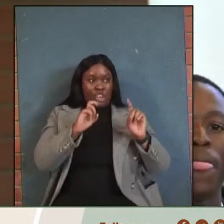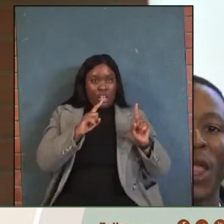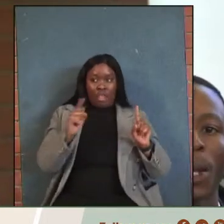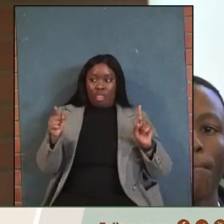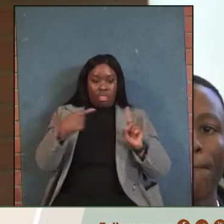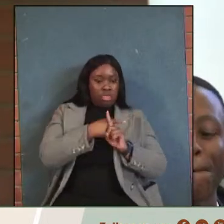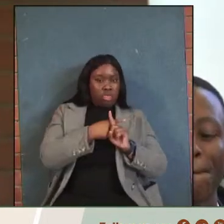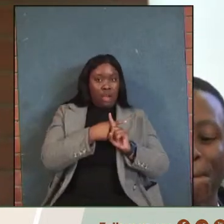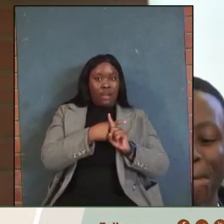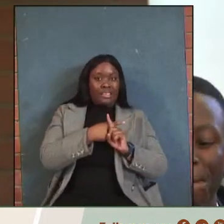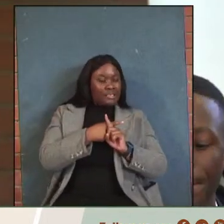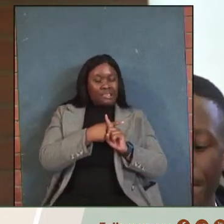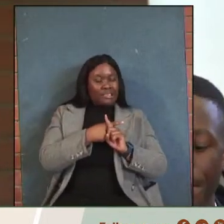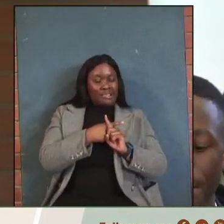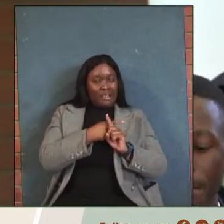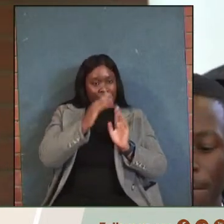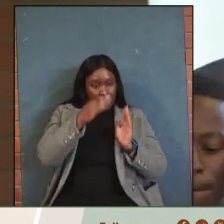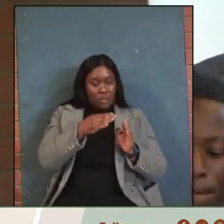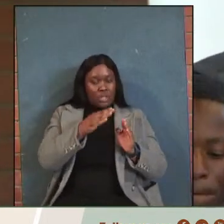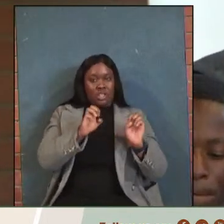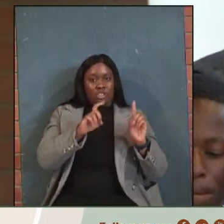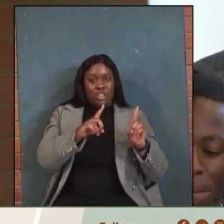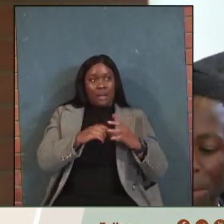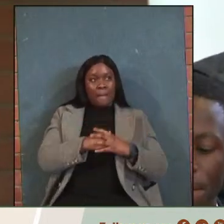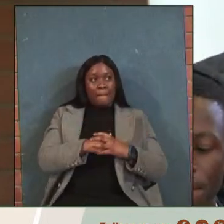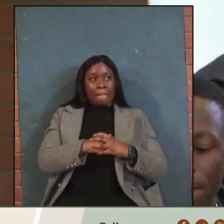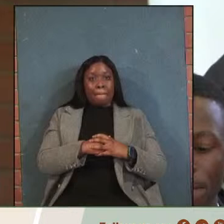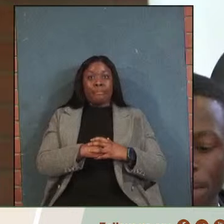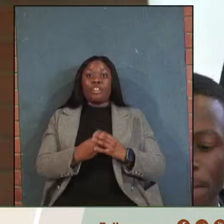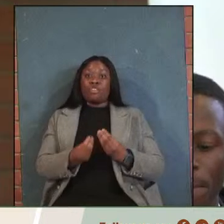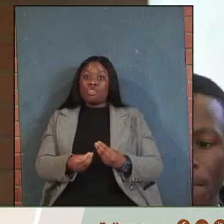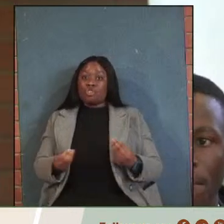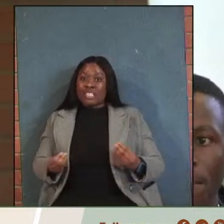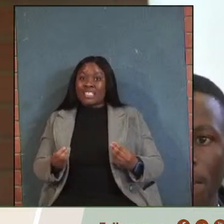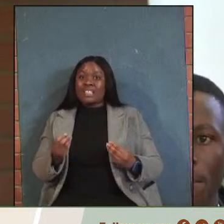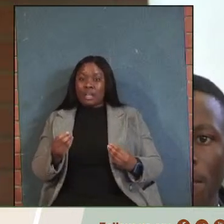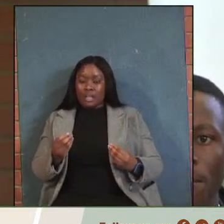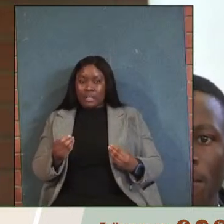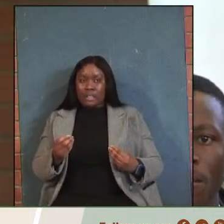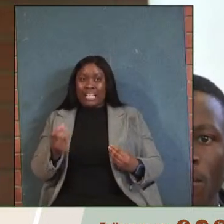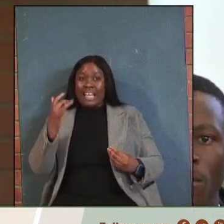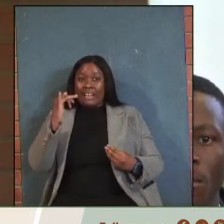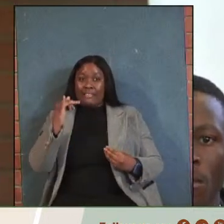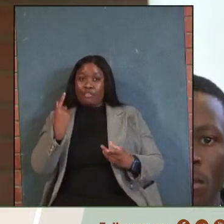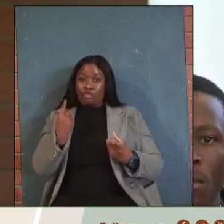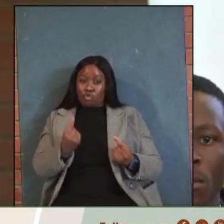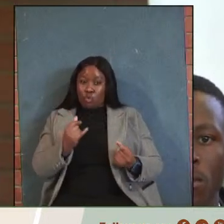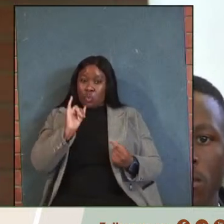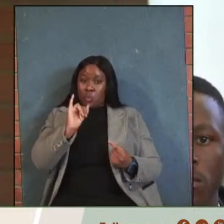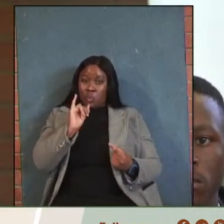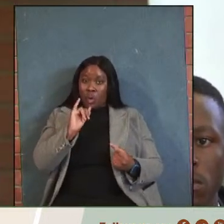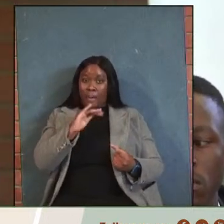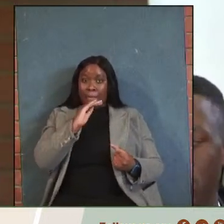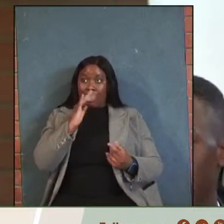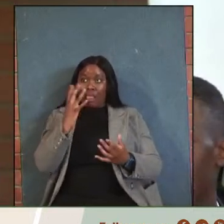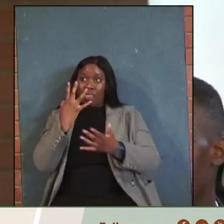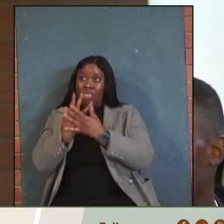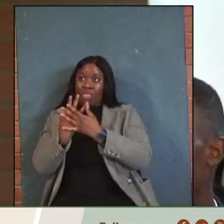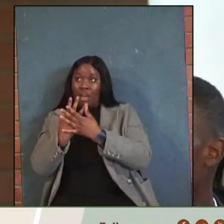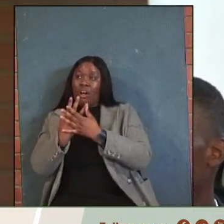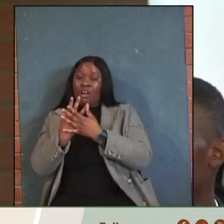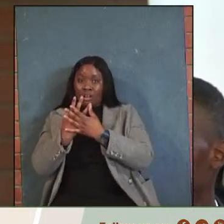development. Children should be jailed only as a last resort and should not have to share a cell with